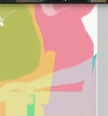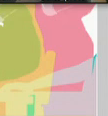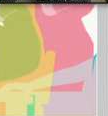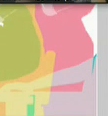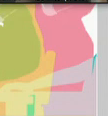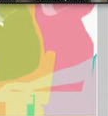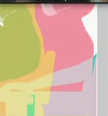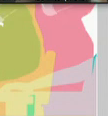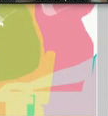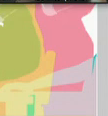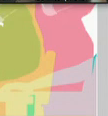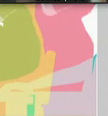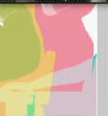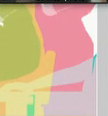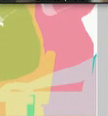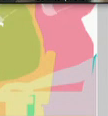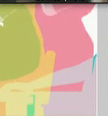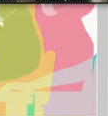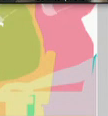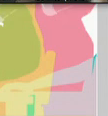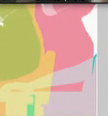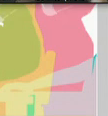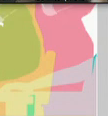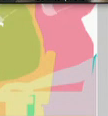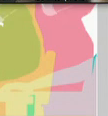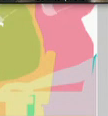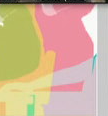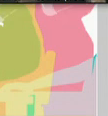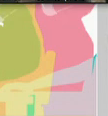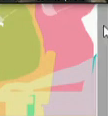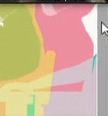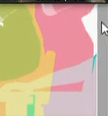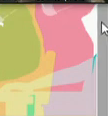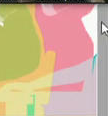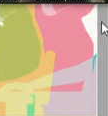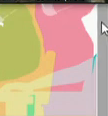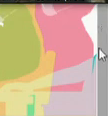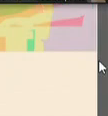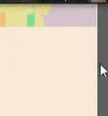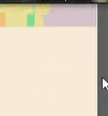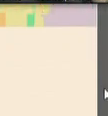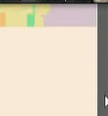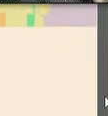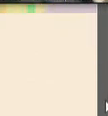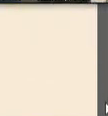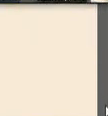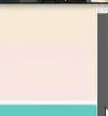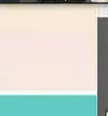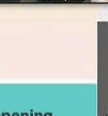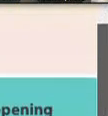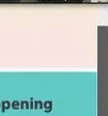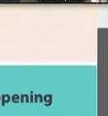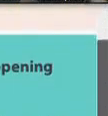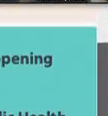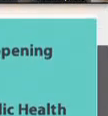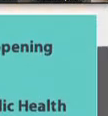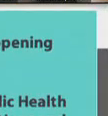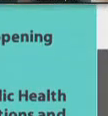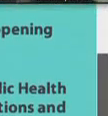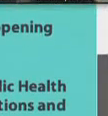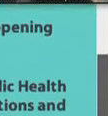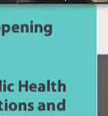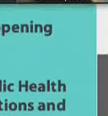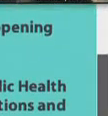the day before, I'm not quite sure, but it's the waiver process. So if you scroll down the waiver, you see that on the left-hand side is